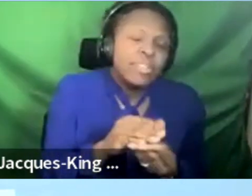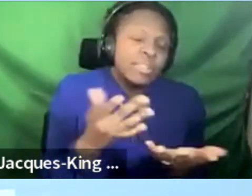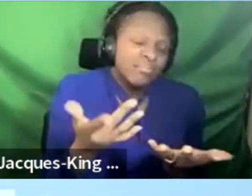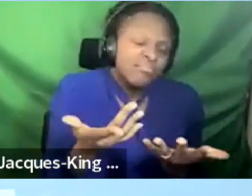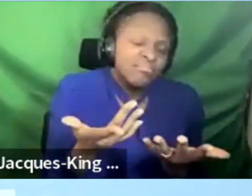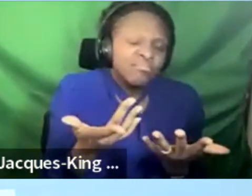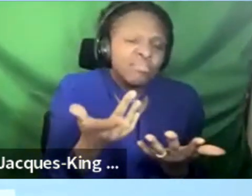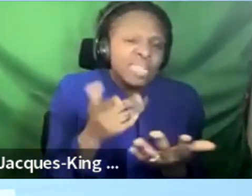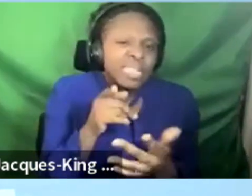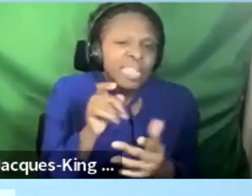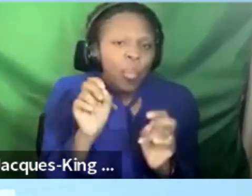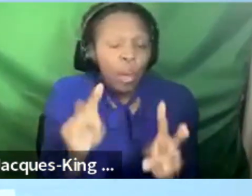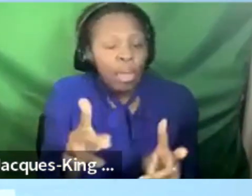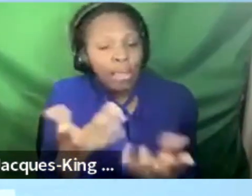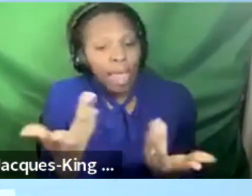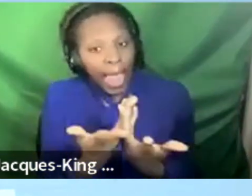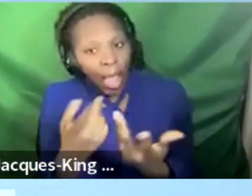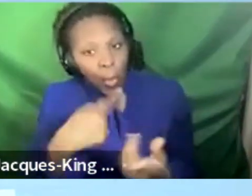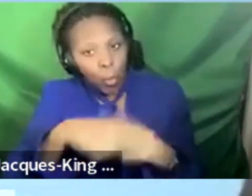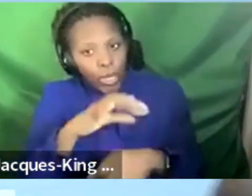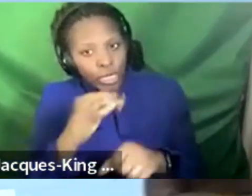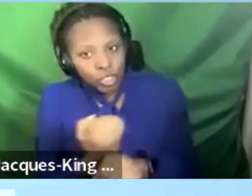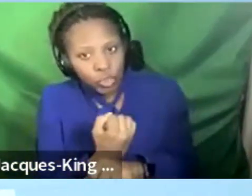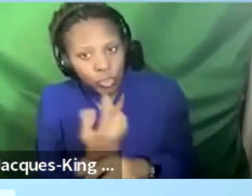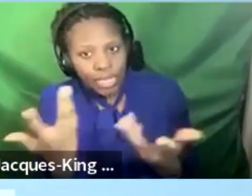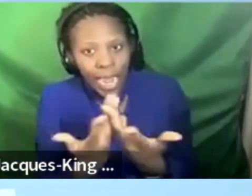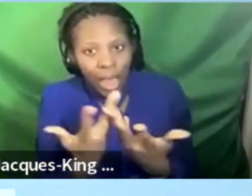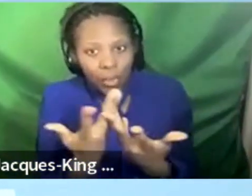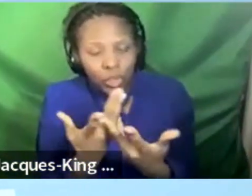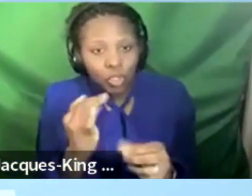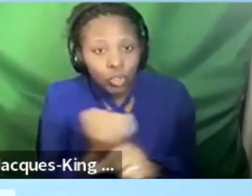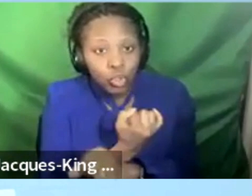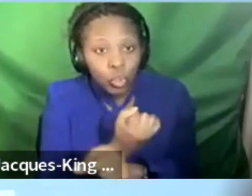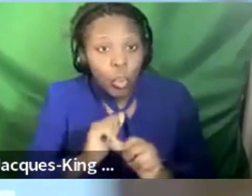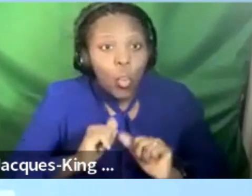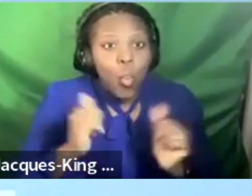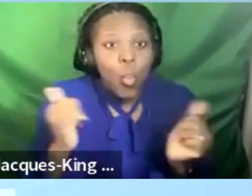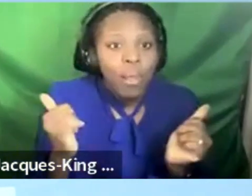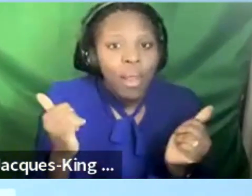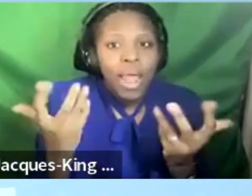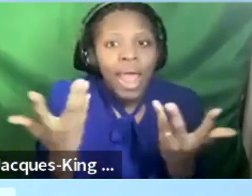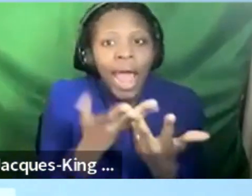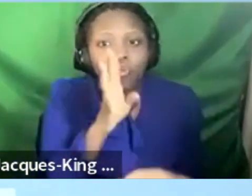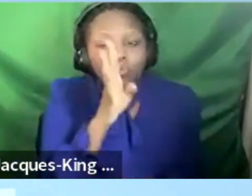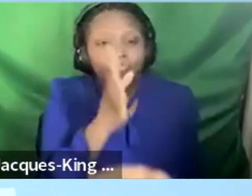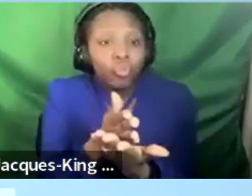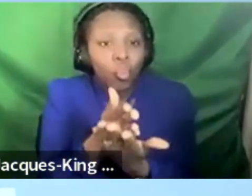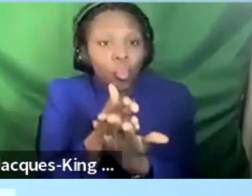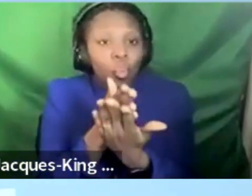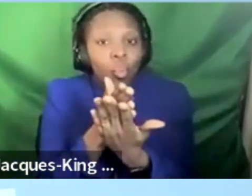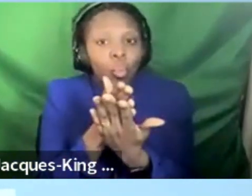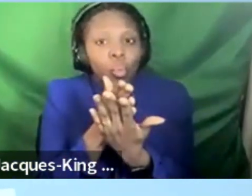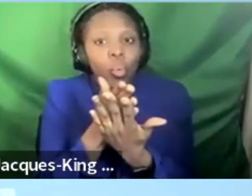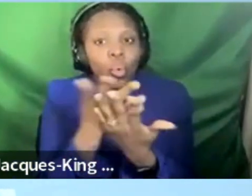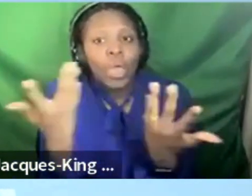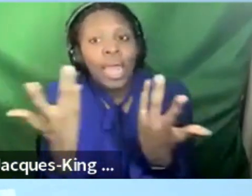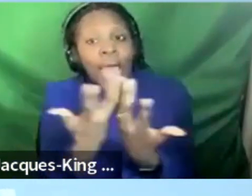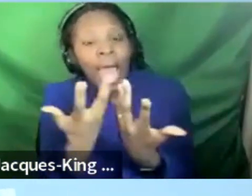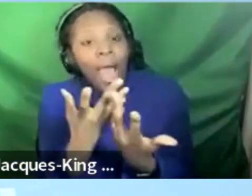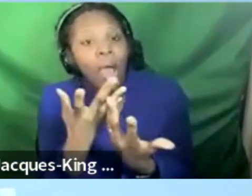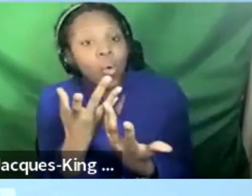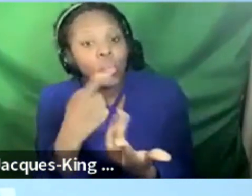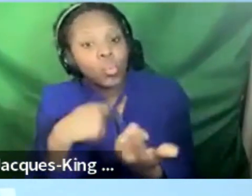they're just quantitative words, you know, really everything's gimmicky. So you just have to go, how are we going to do this? And how are we going to do